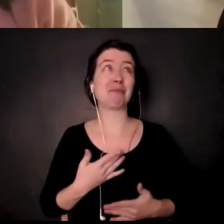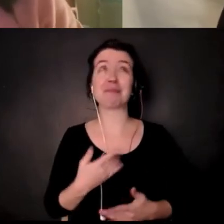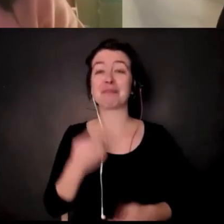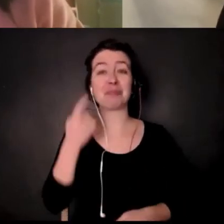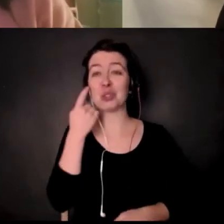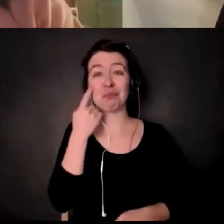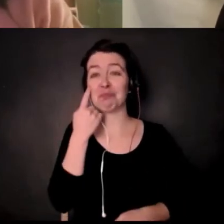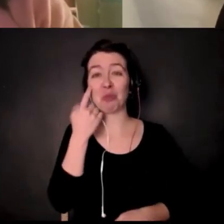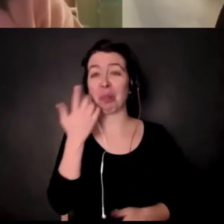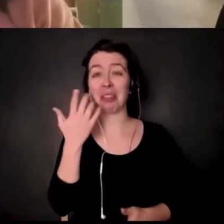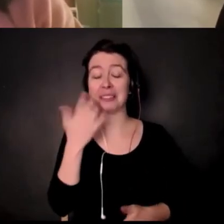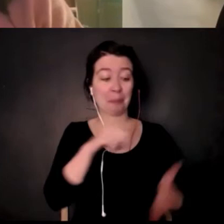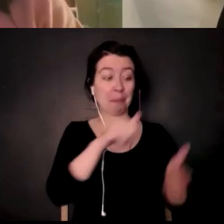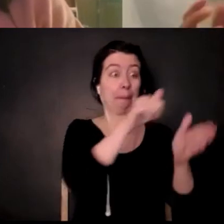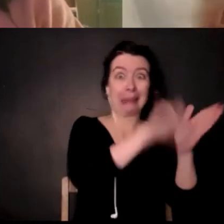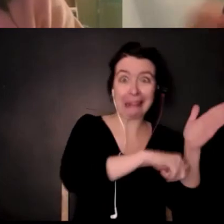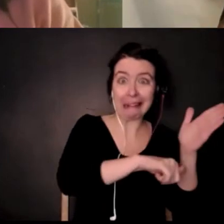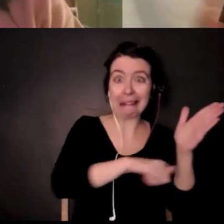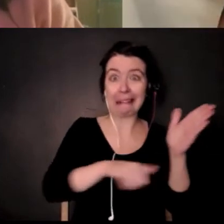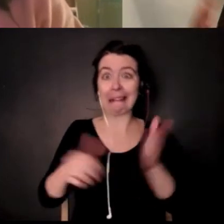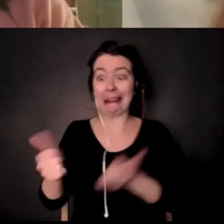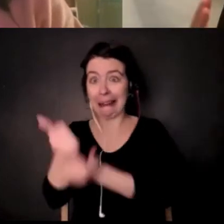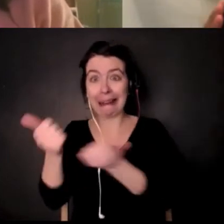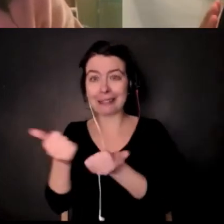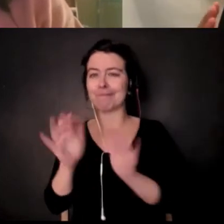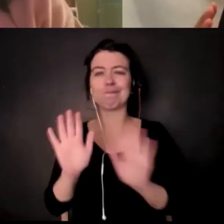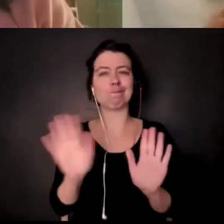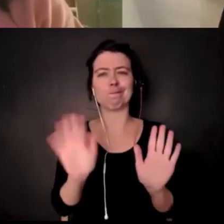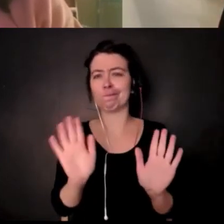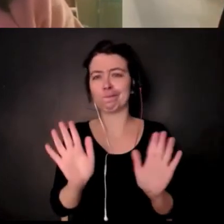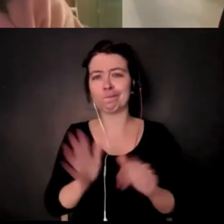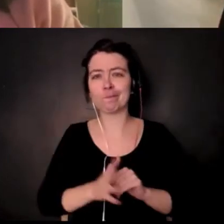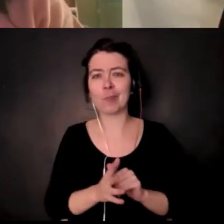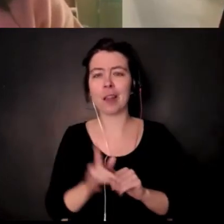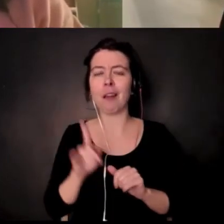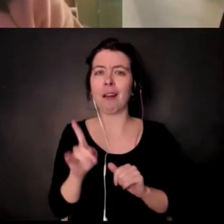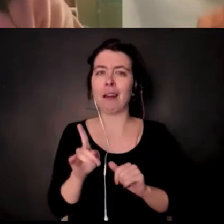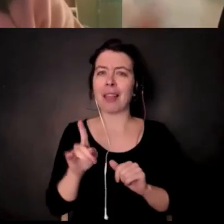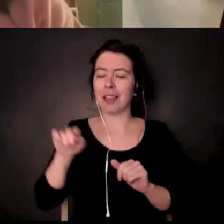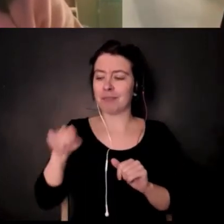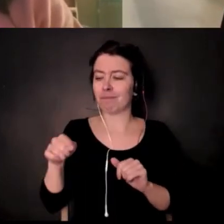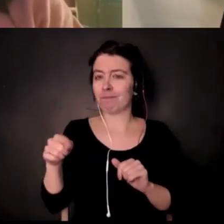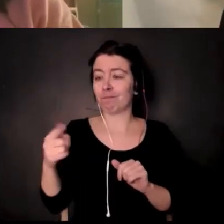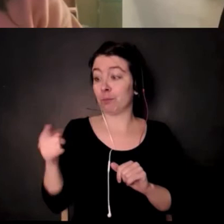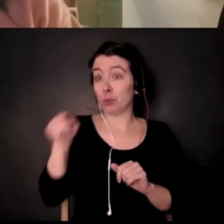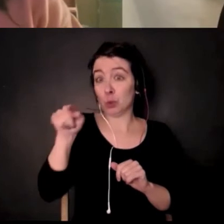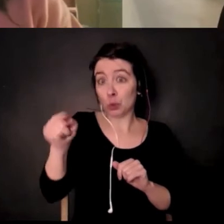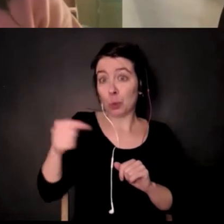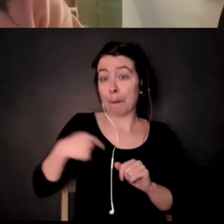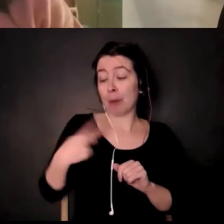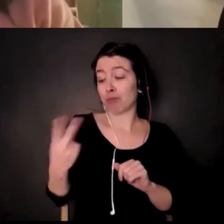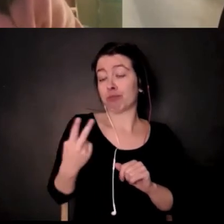just been it's kind of born out of our coming together and thinking aloud